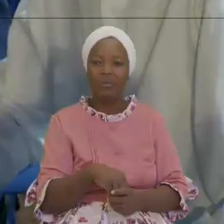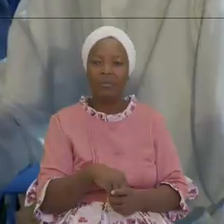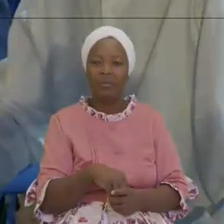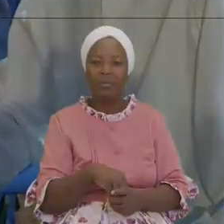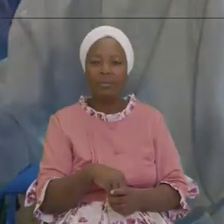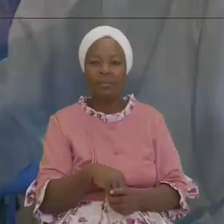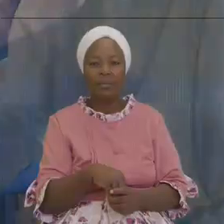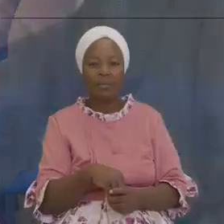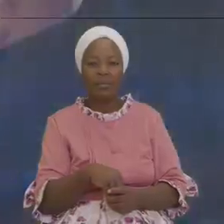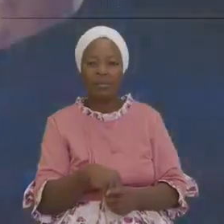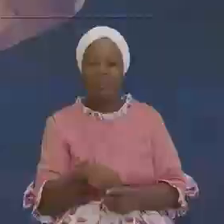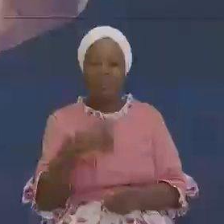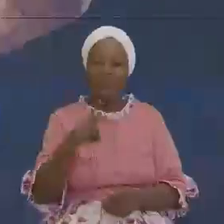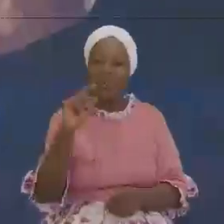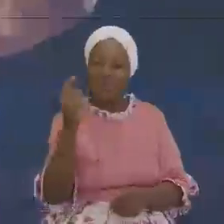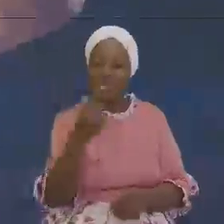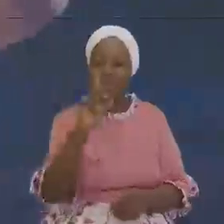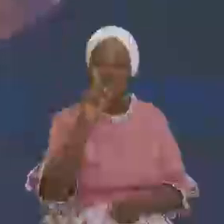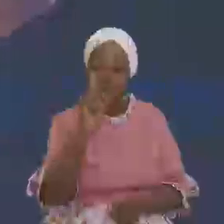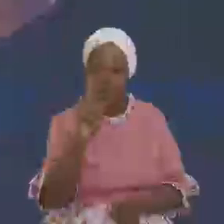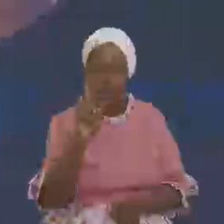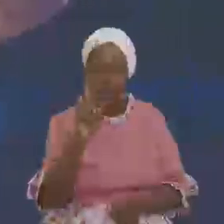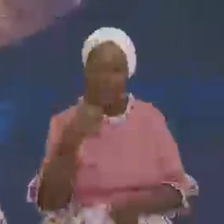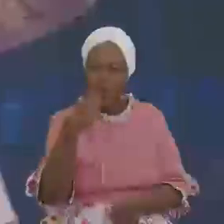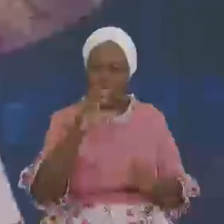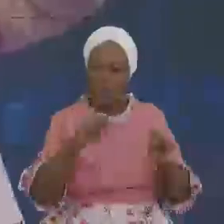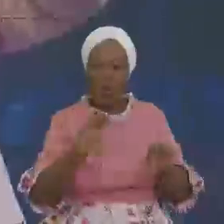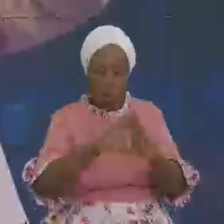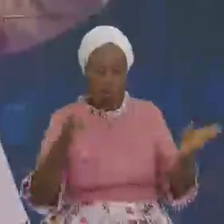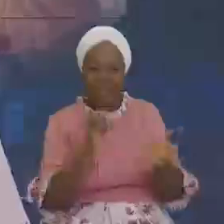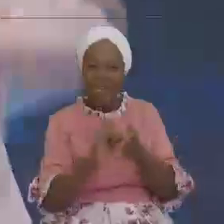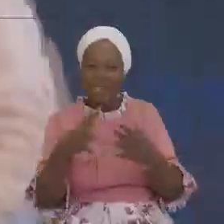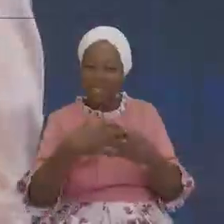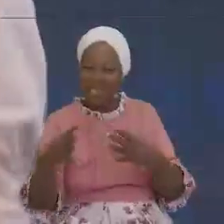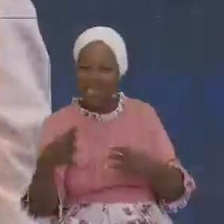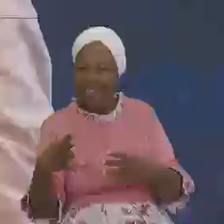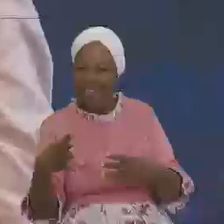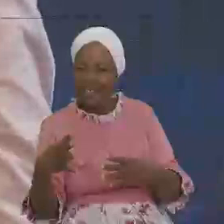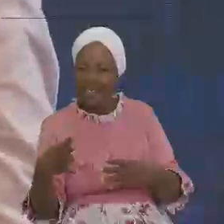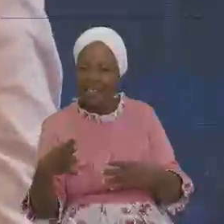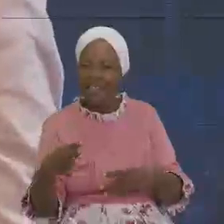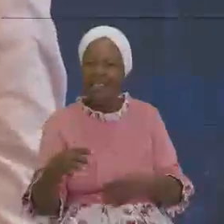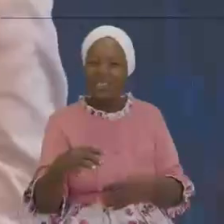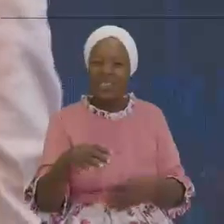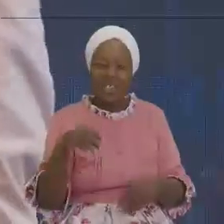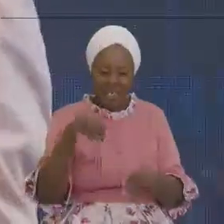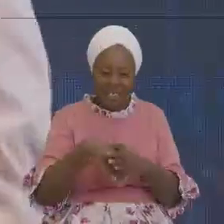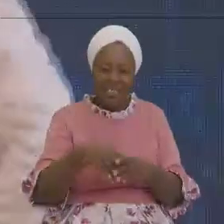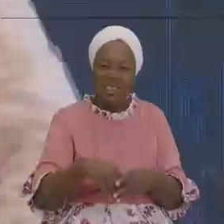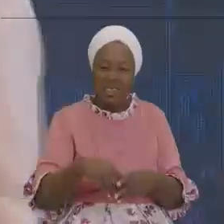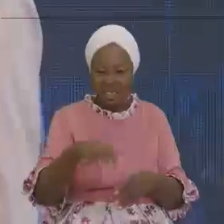The only one who can open that cage in his presence or in